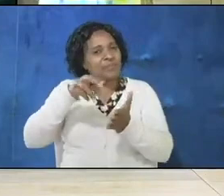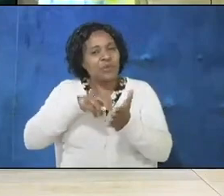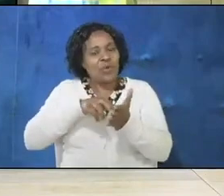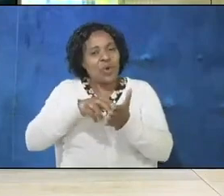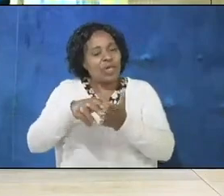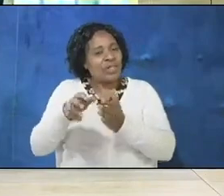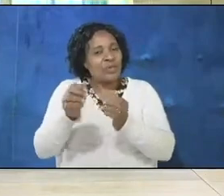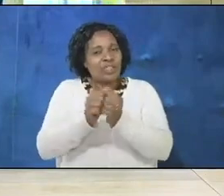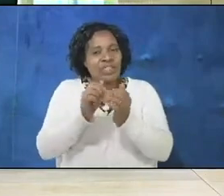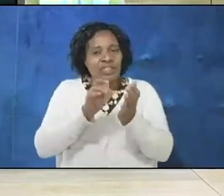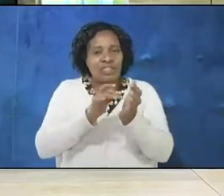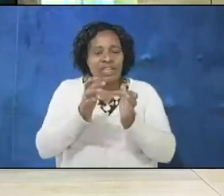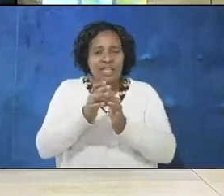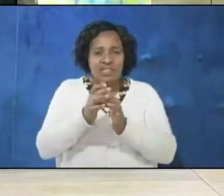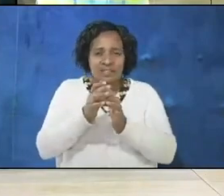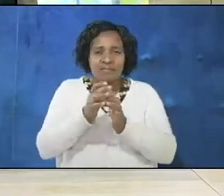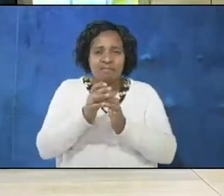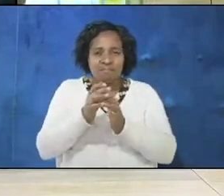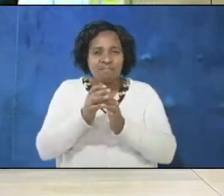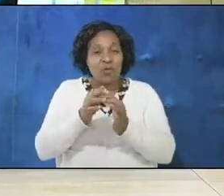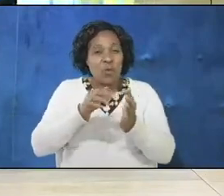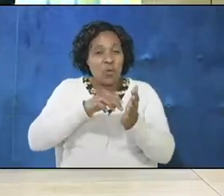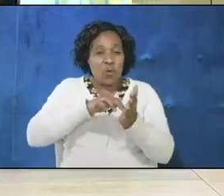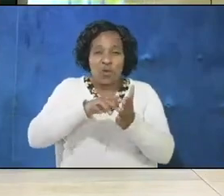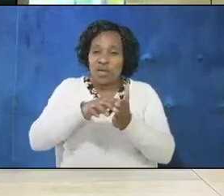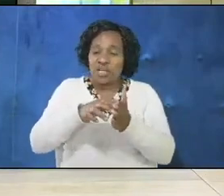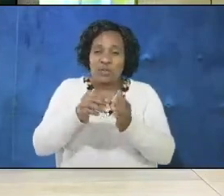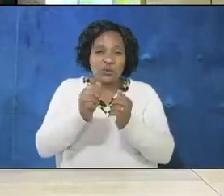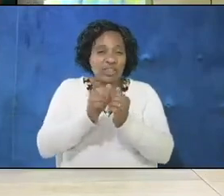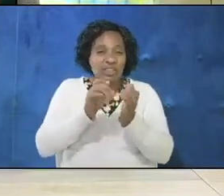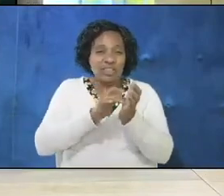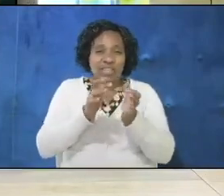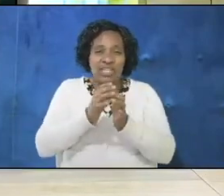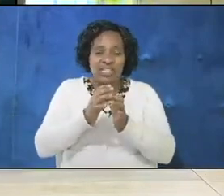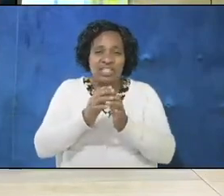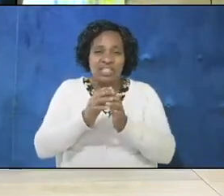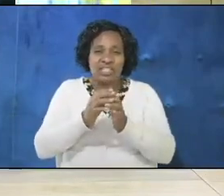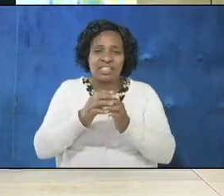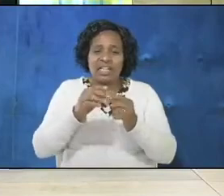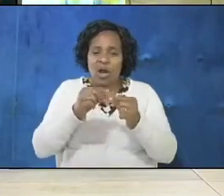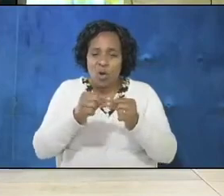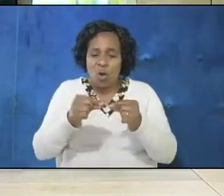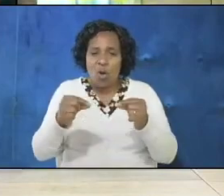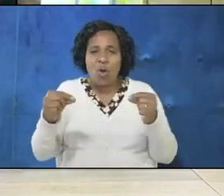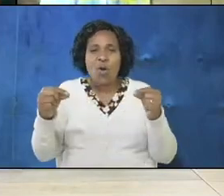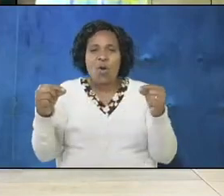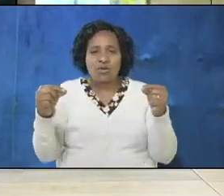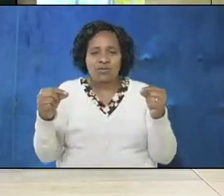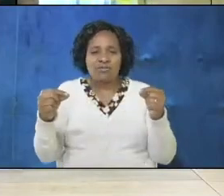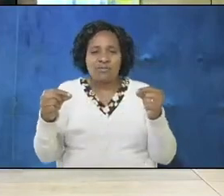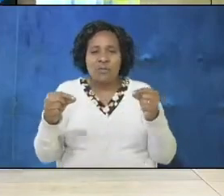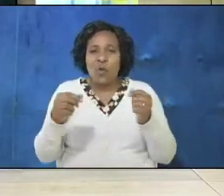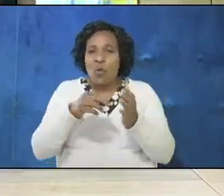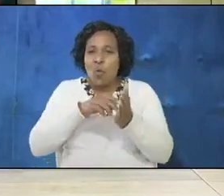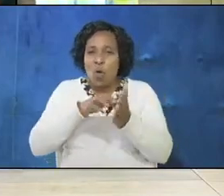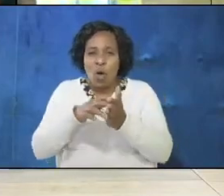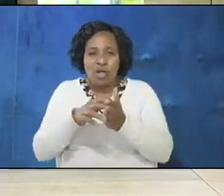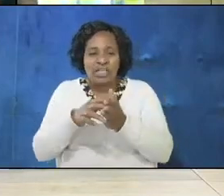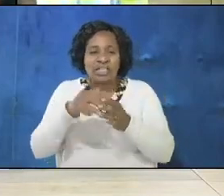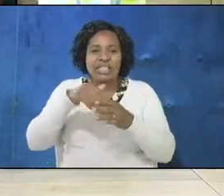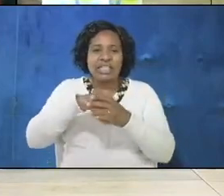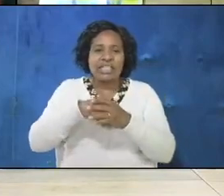Walking with Jesus, walking with Jesus alone. Walking in